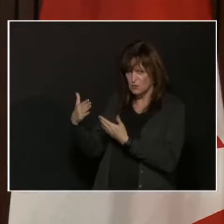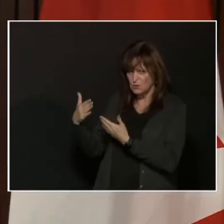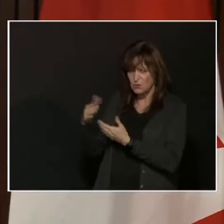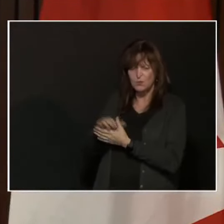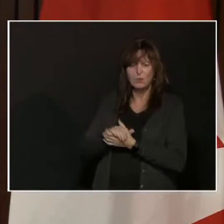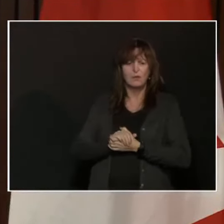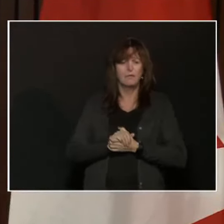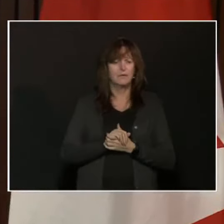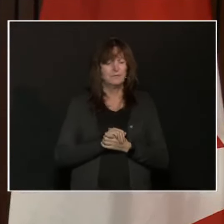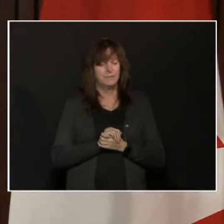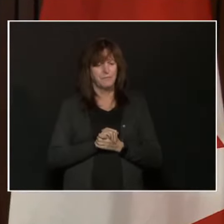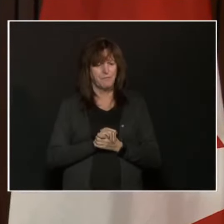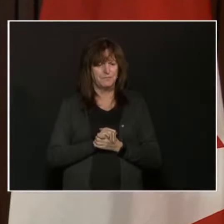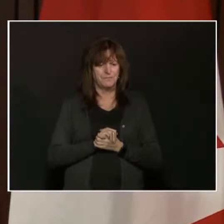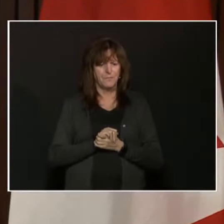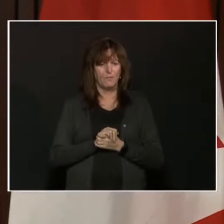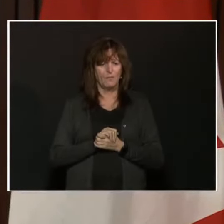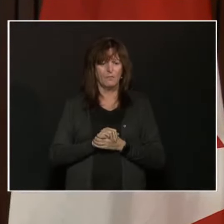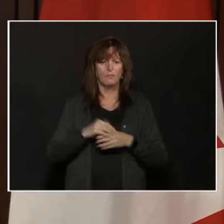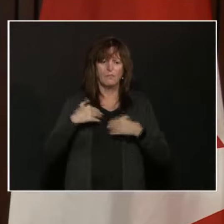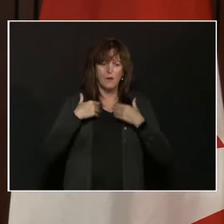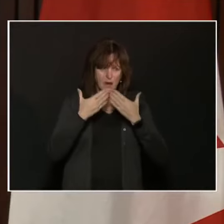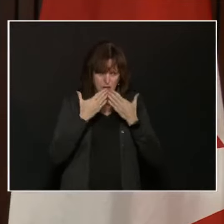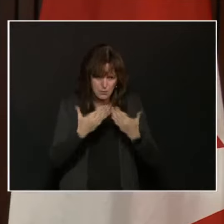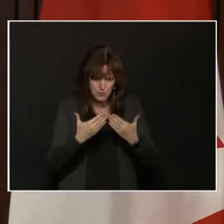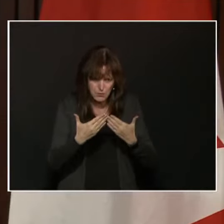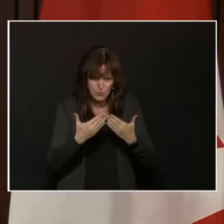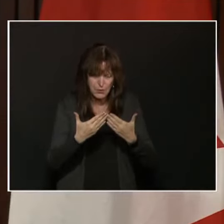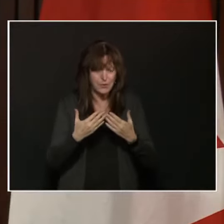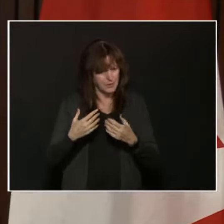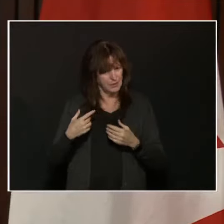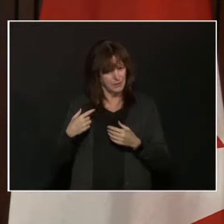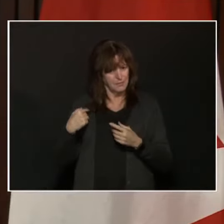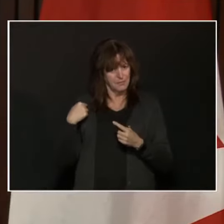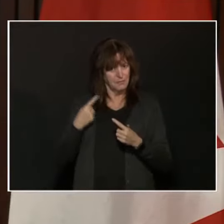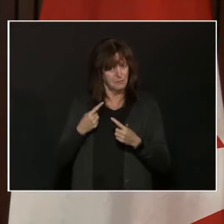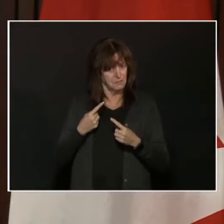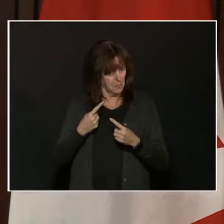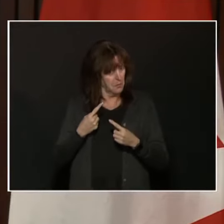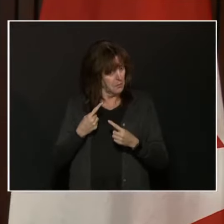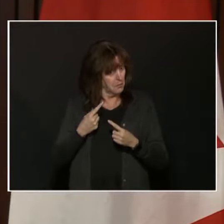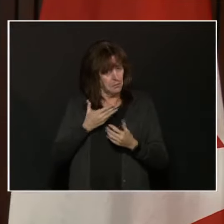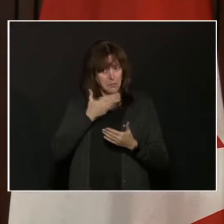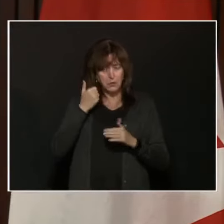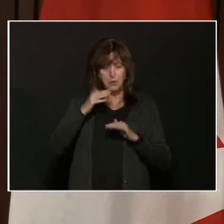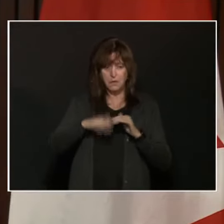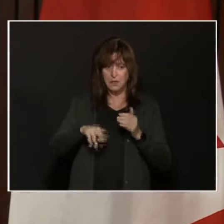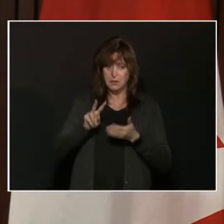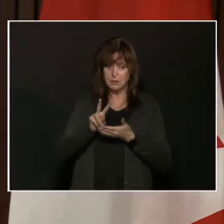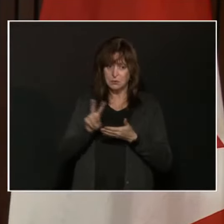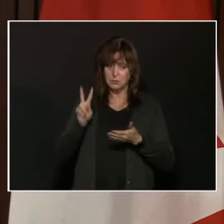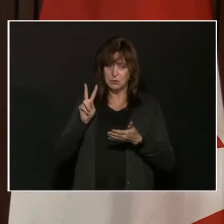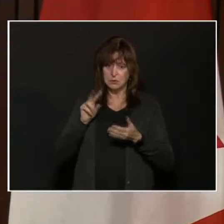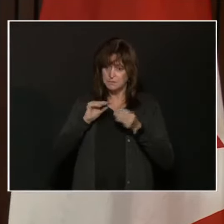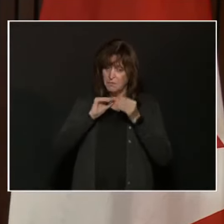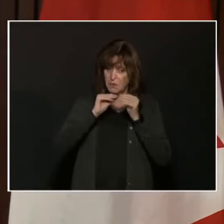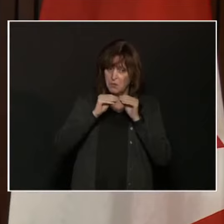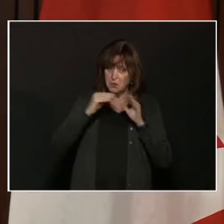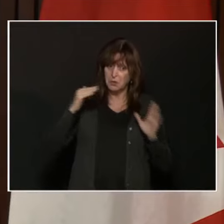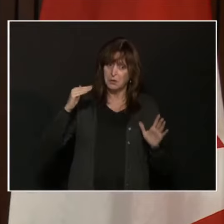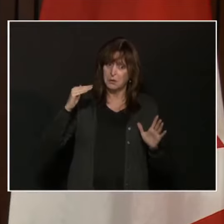So I want to start by thanking everyone. We're doing better now than we were 2 weeks ago. Cases are down, hospitalizations are